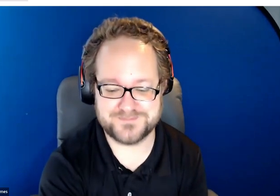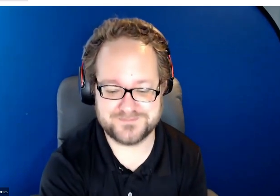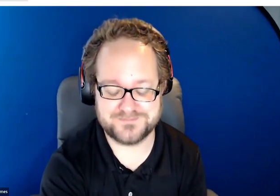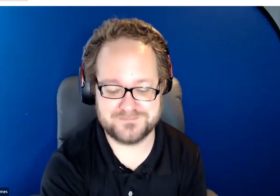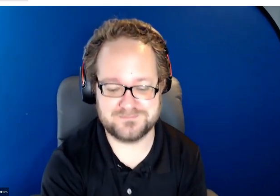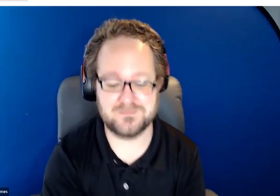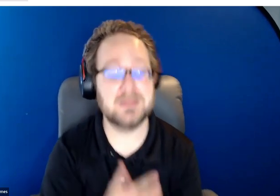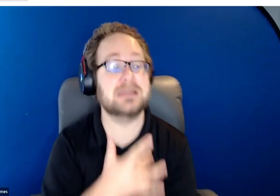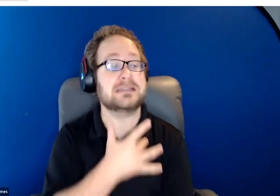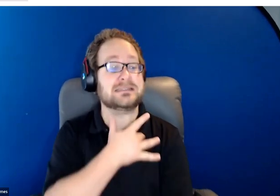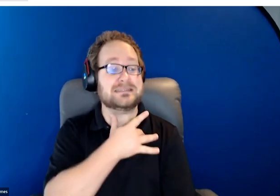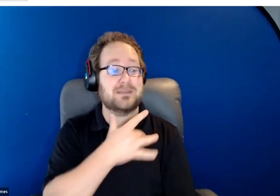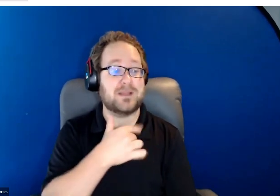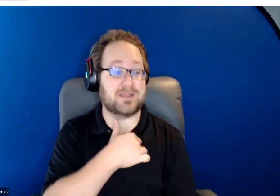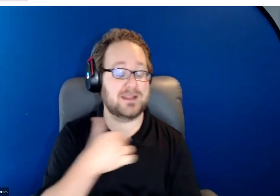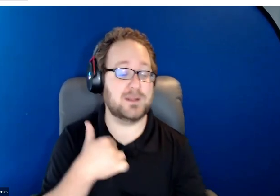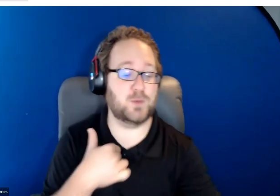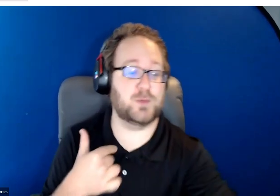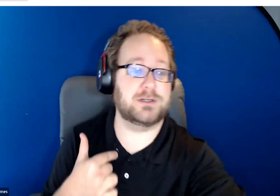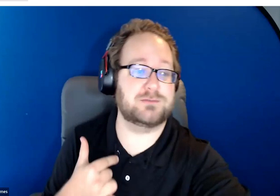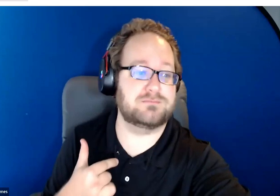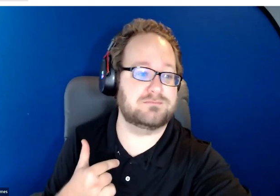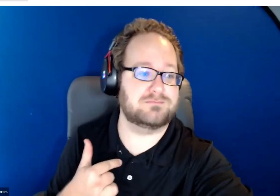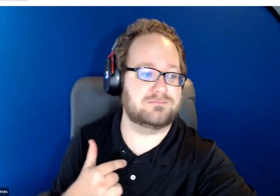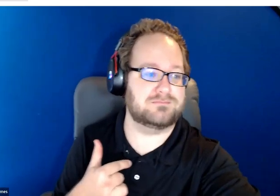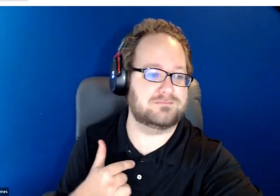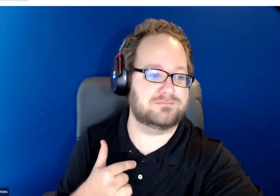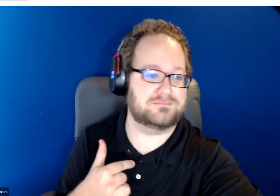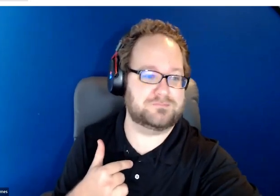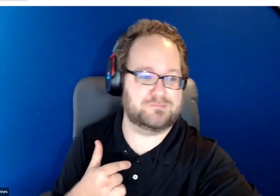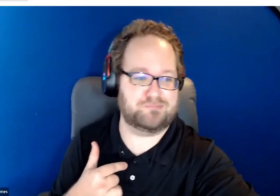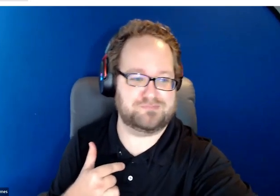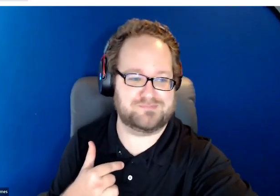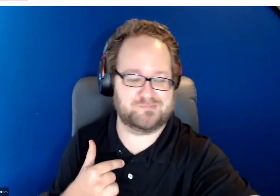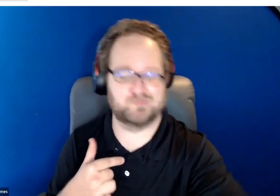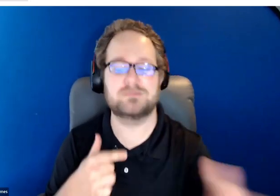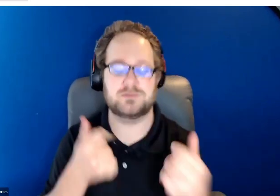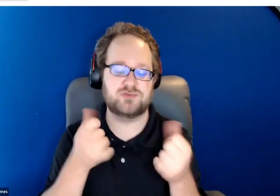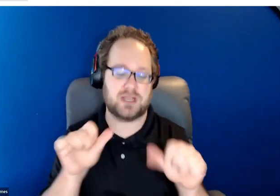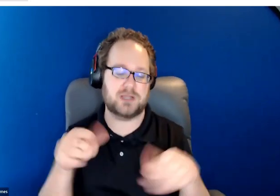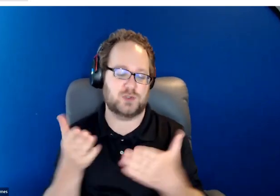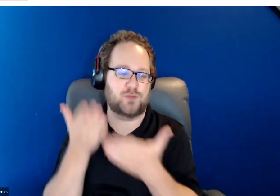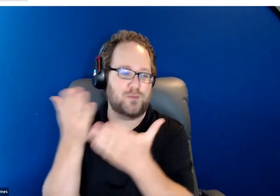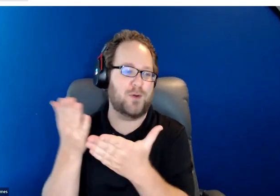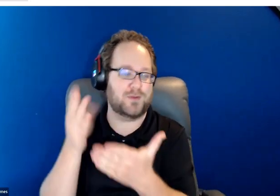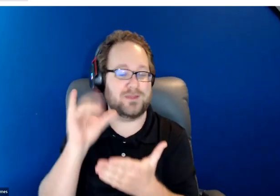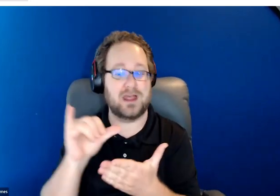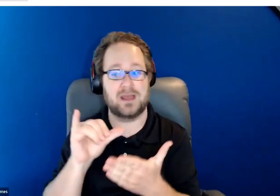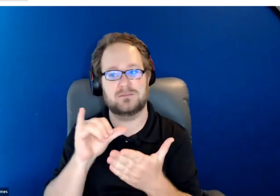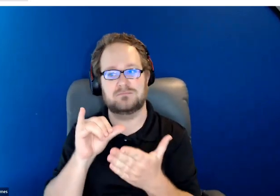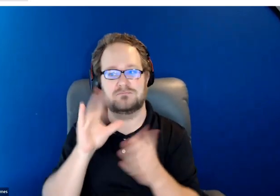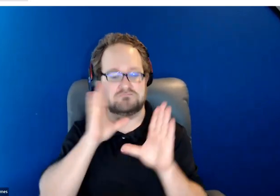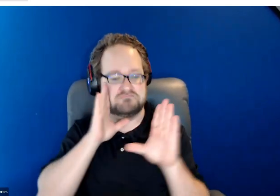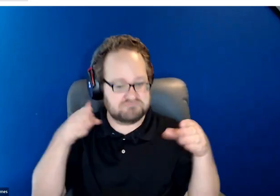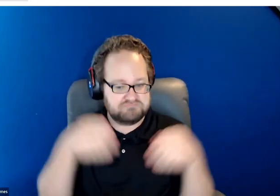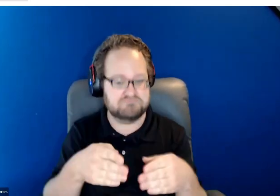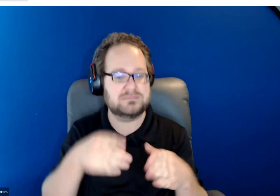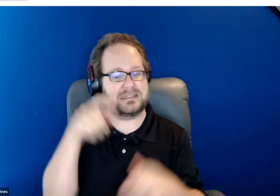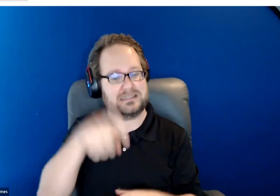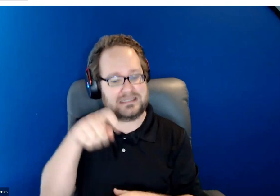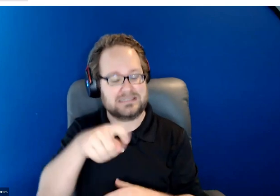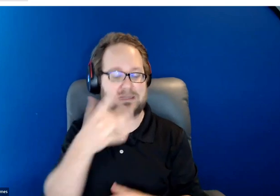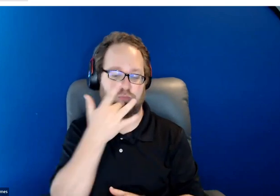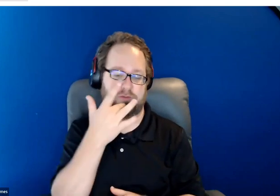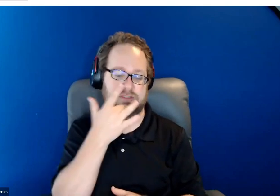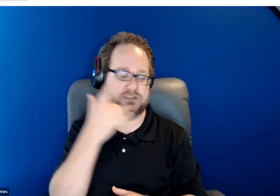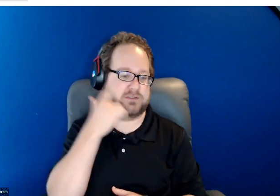Generally, we are trying to promote communities that are responsive to the needs, values, and preferences of older adults. It requires